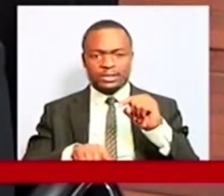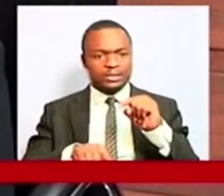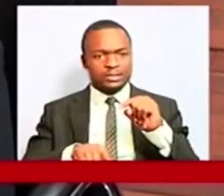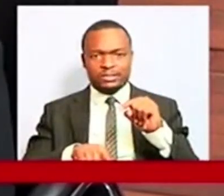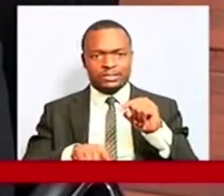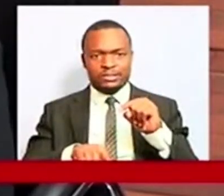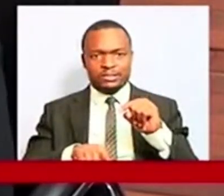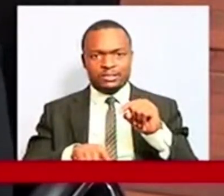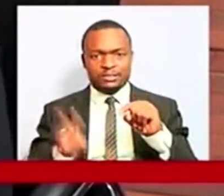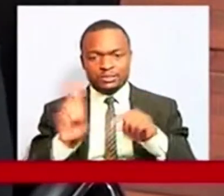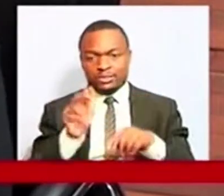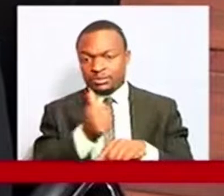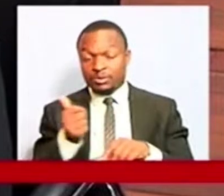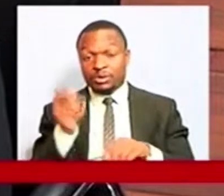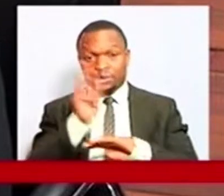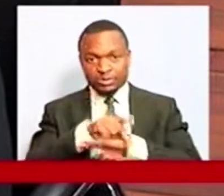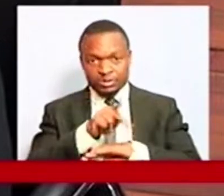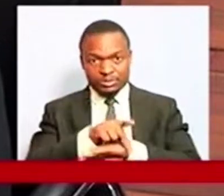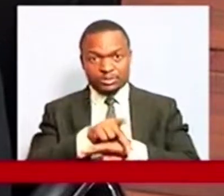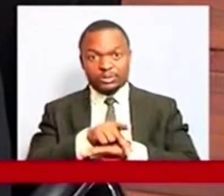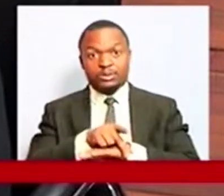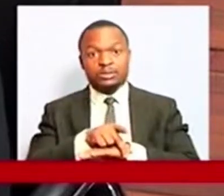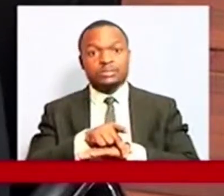bank without varying them?